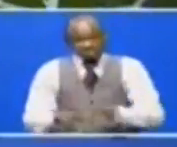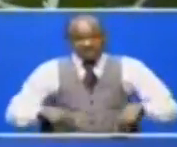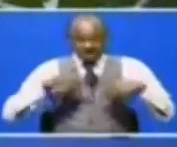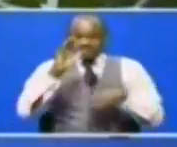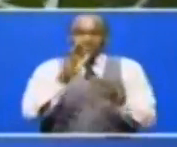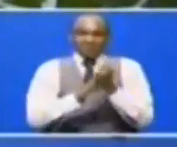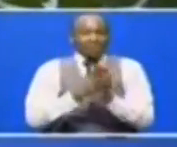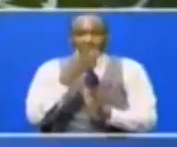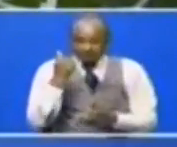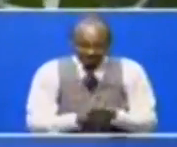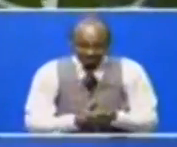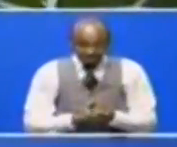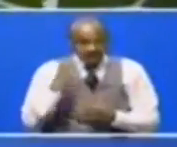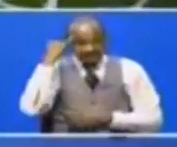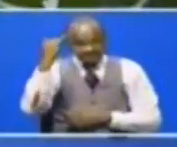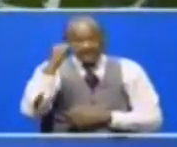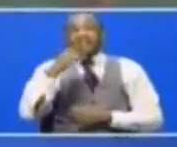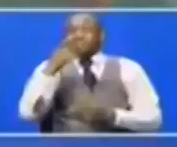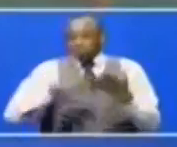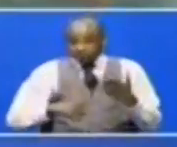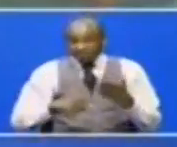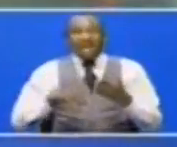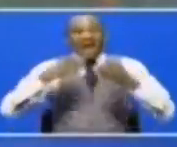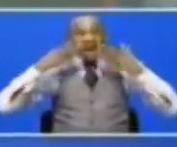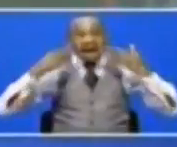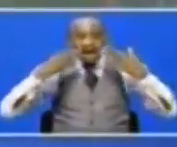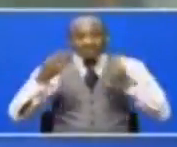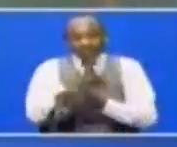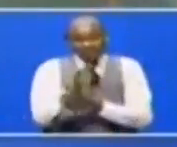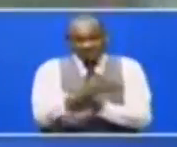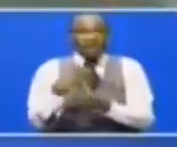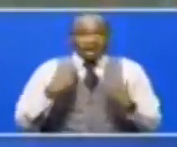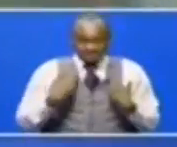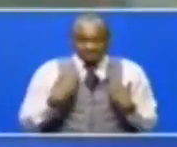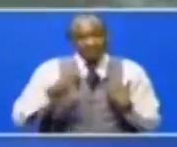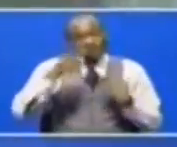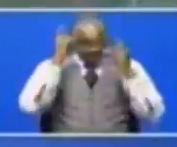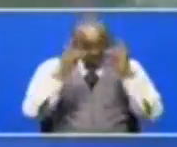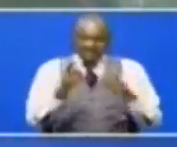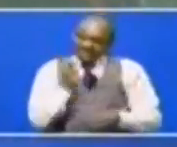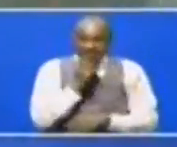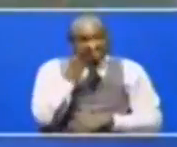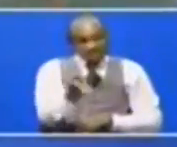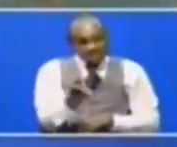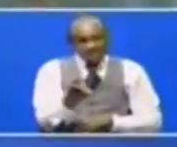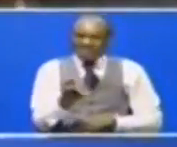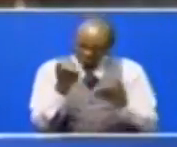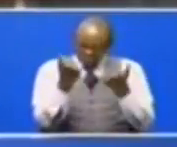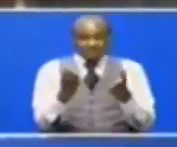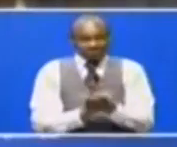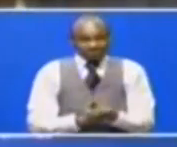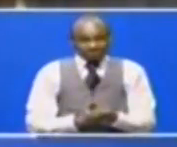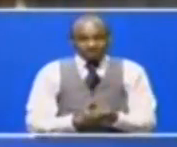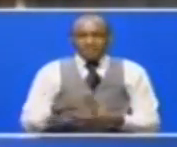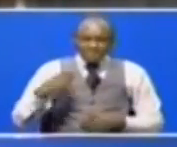for the better. The idea was to take catfish farming. Mwangi decided to take the risk head on.